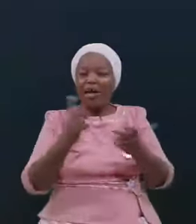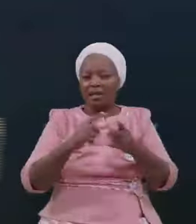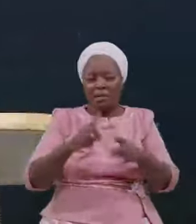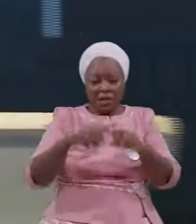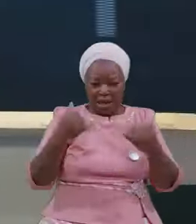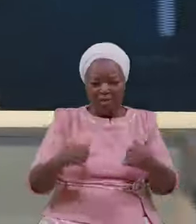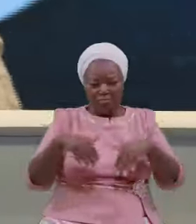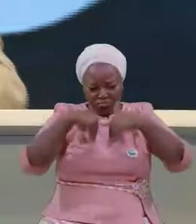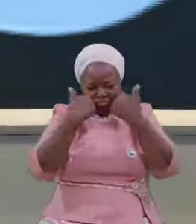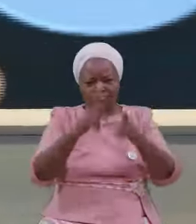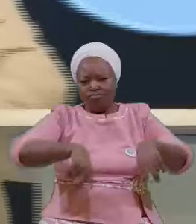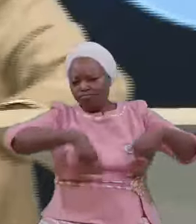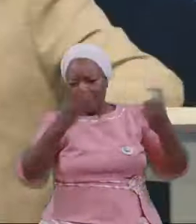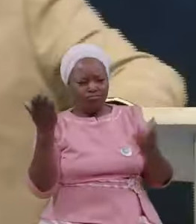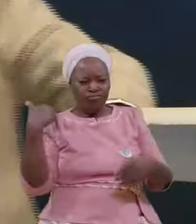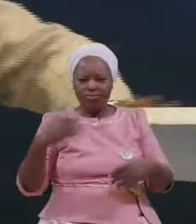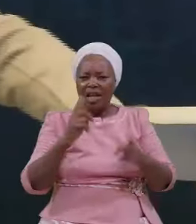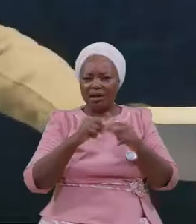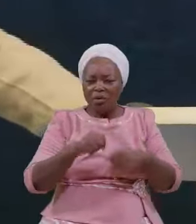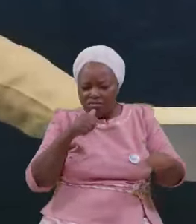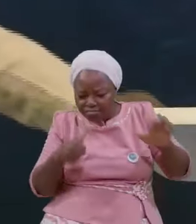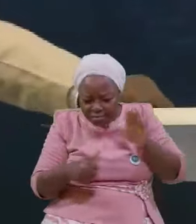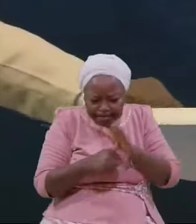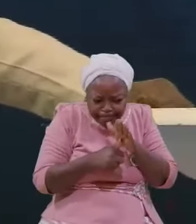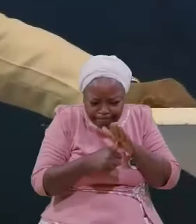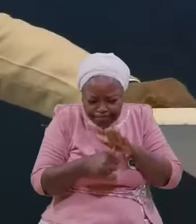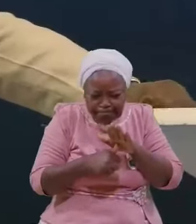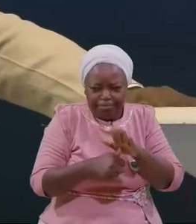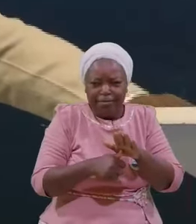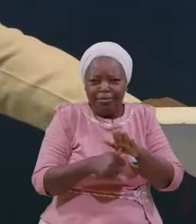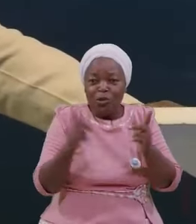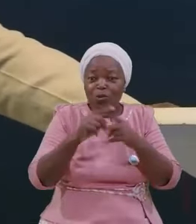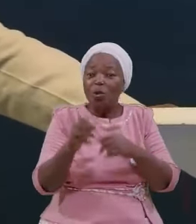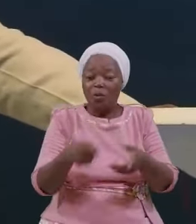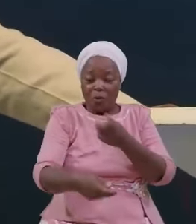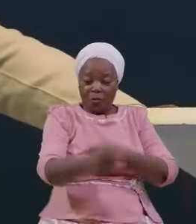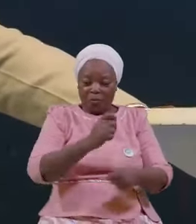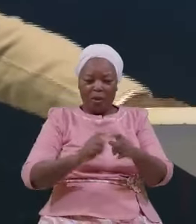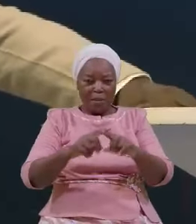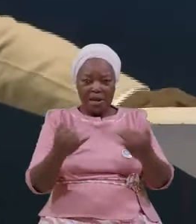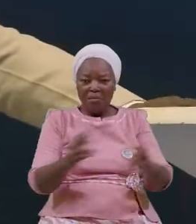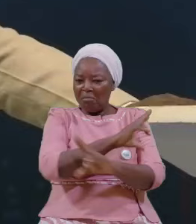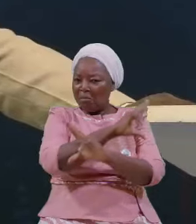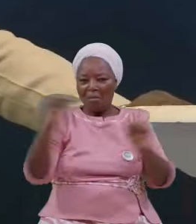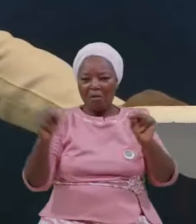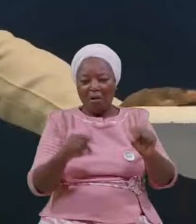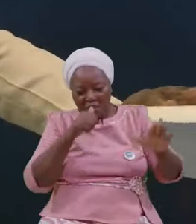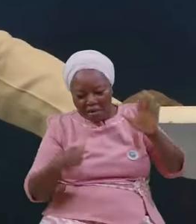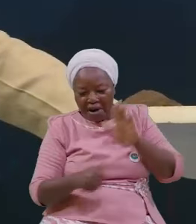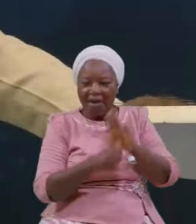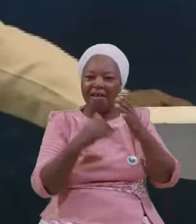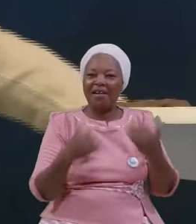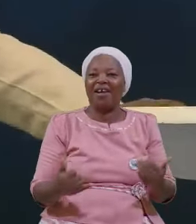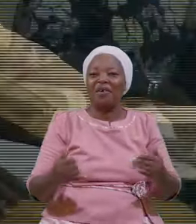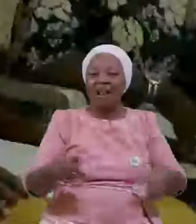went alone to the well. Now she's no more hiding. Life has changed. Your